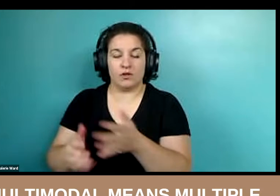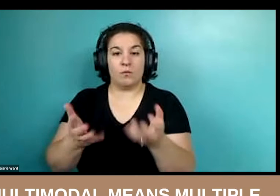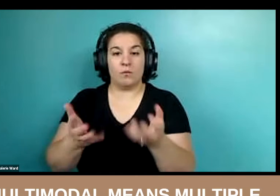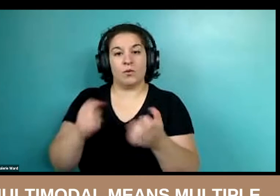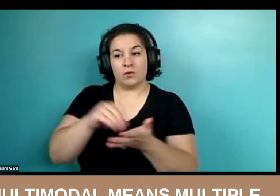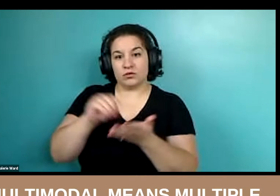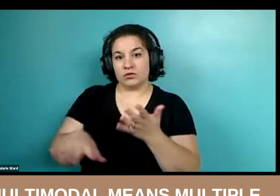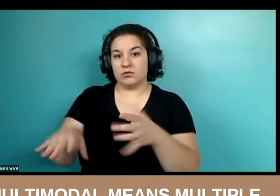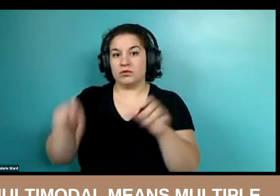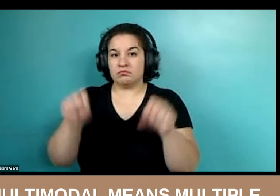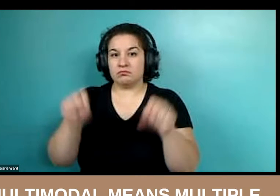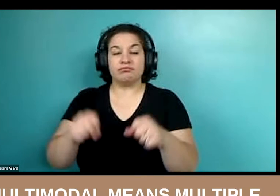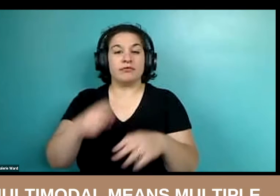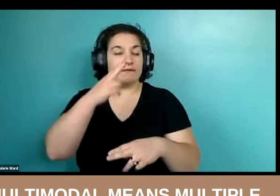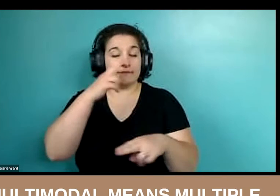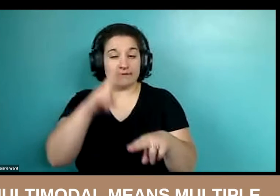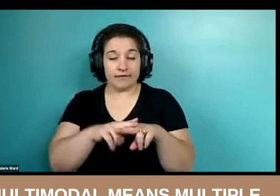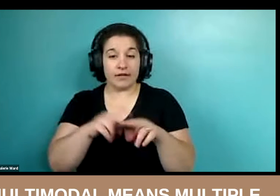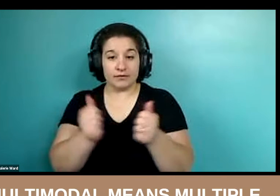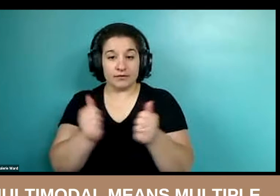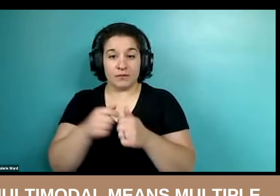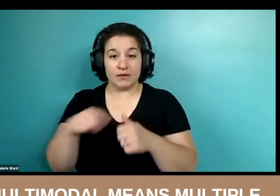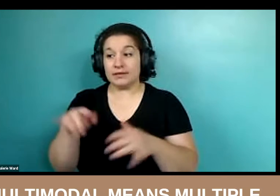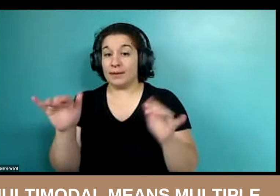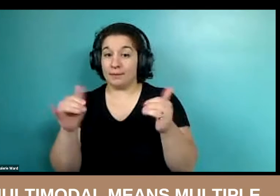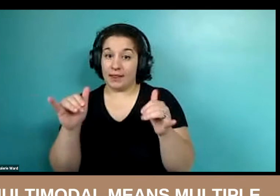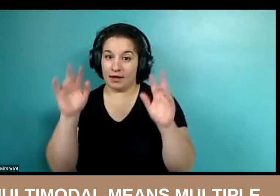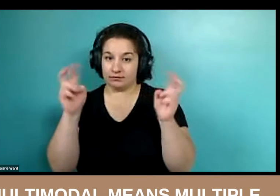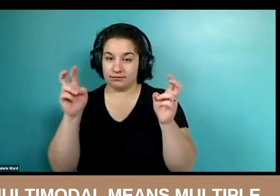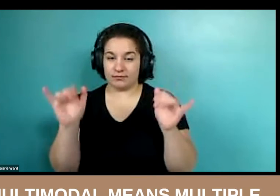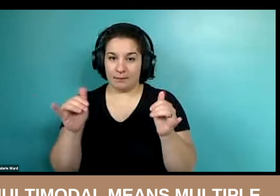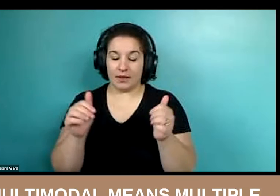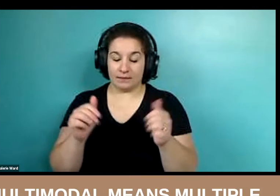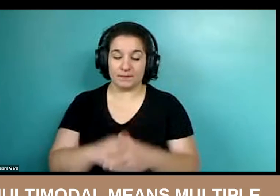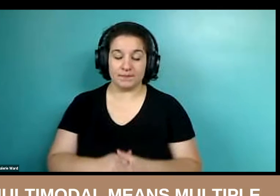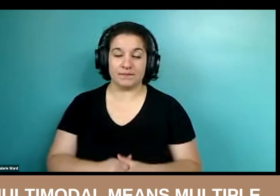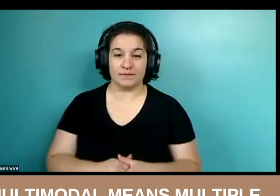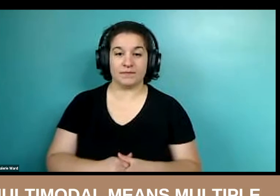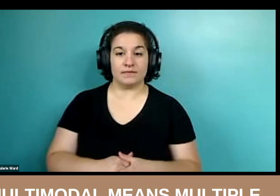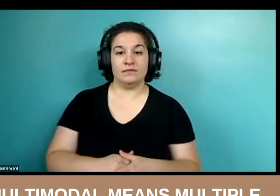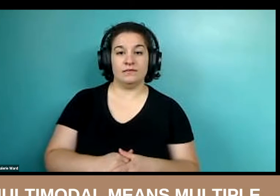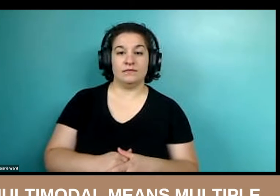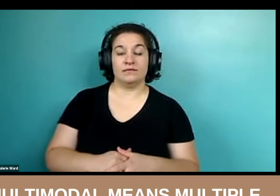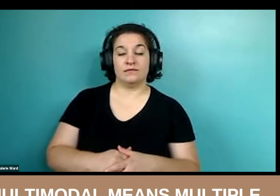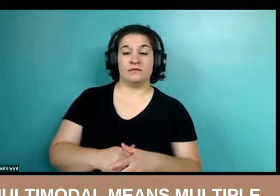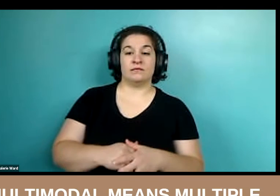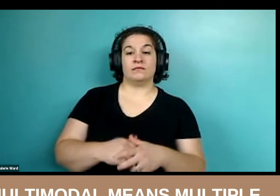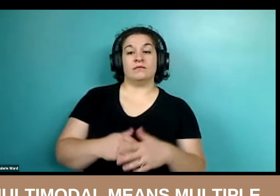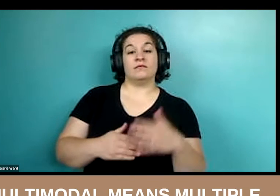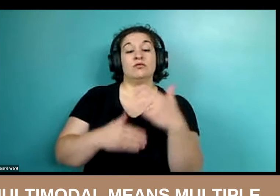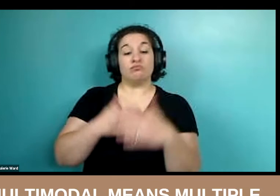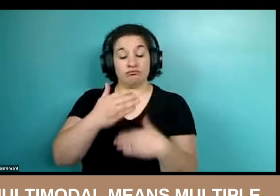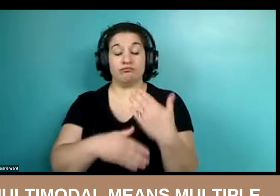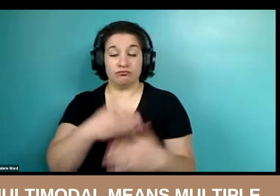with this and to play in a way. As we get further into the process, groups